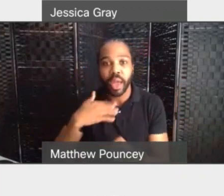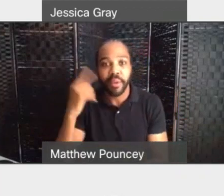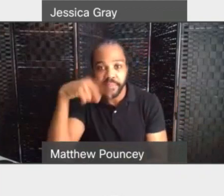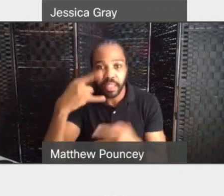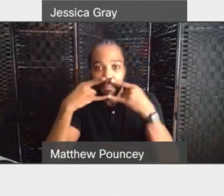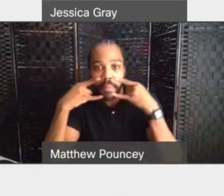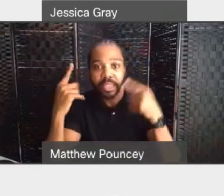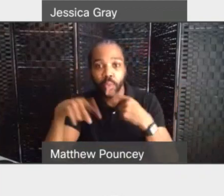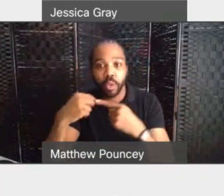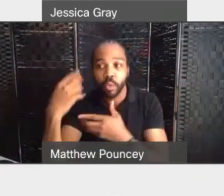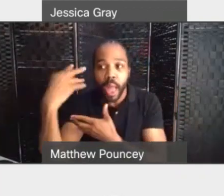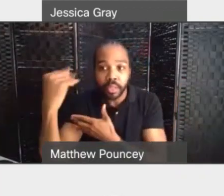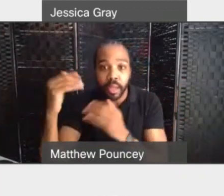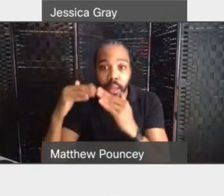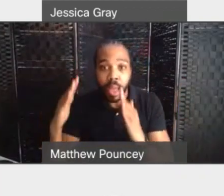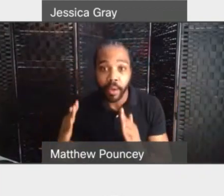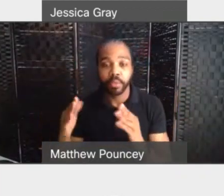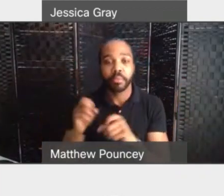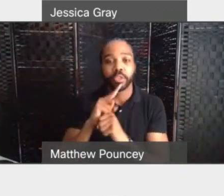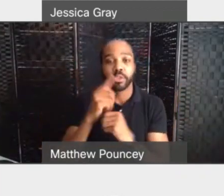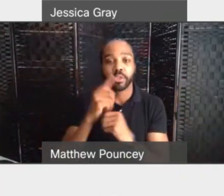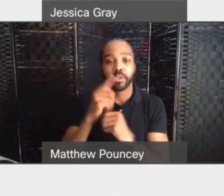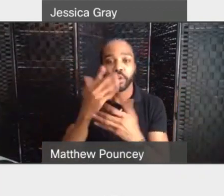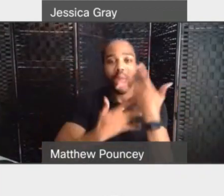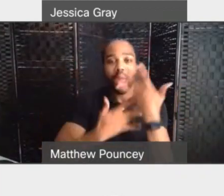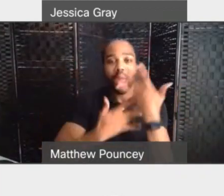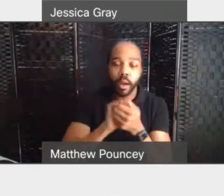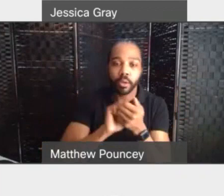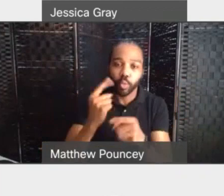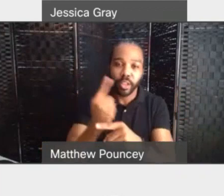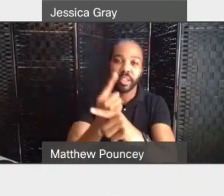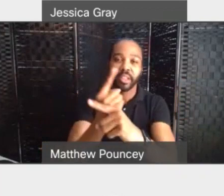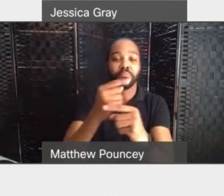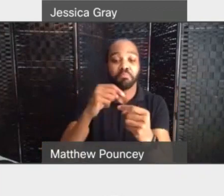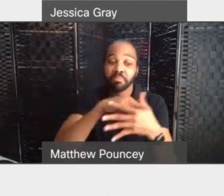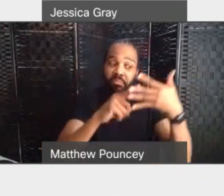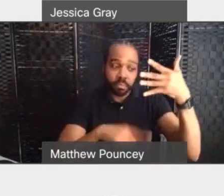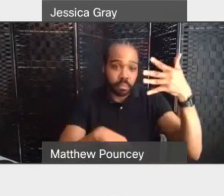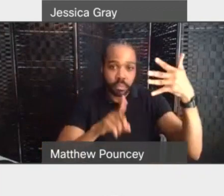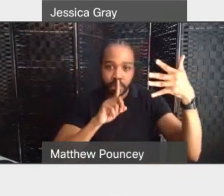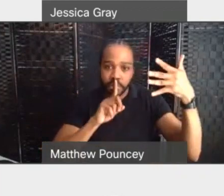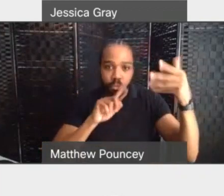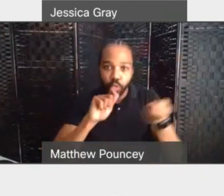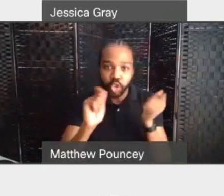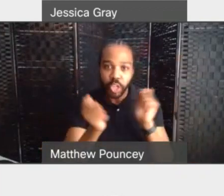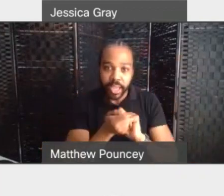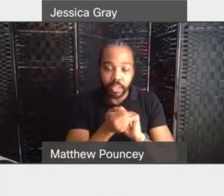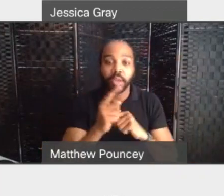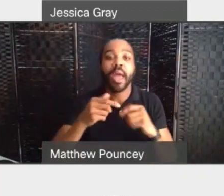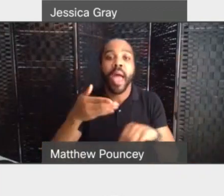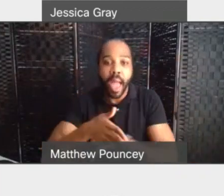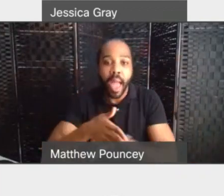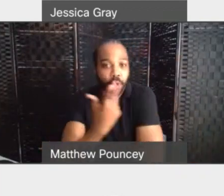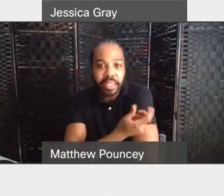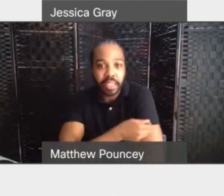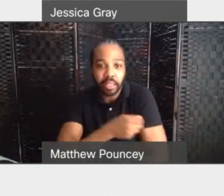go out of your home, washing hands regularly. None of that changes when you get a vaccine.